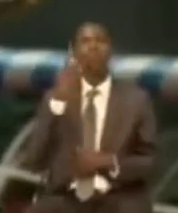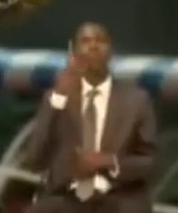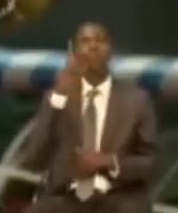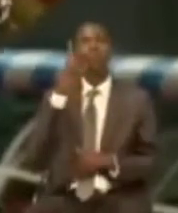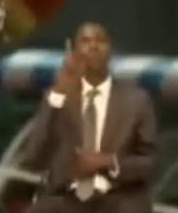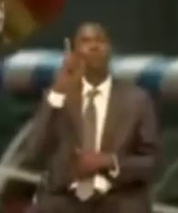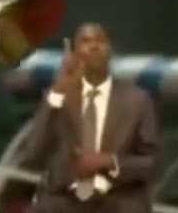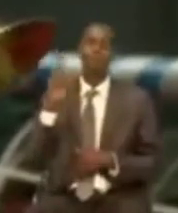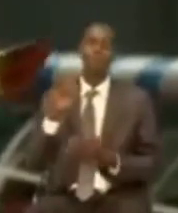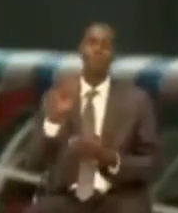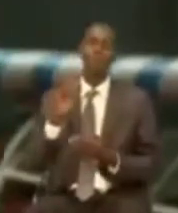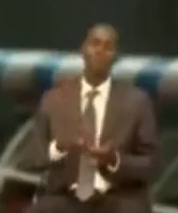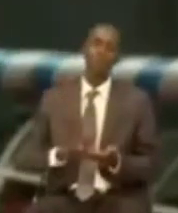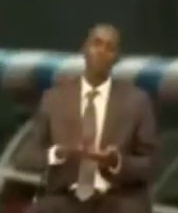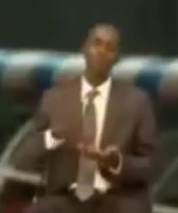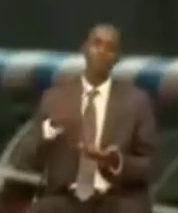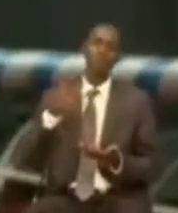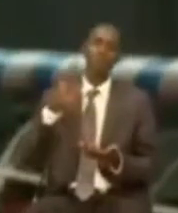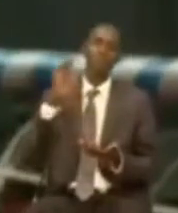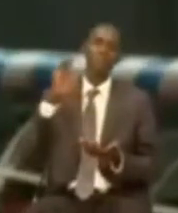glorified.